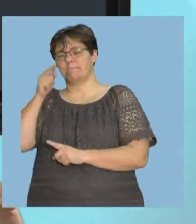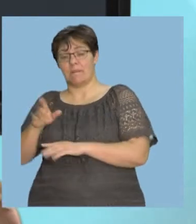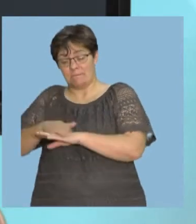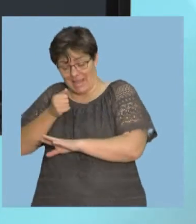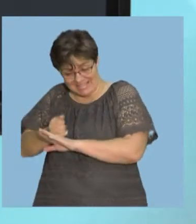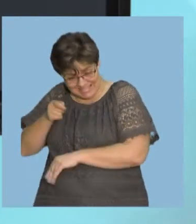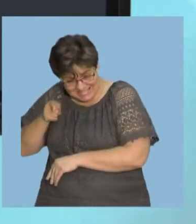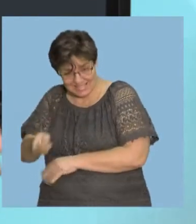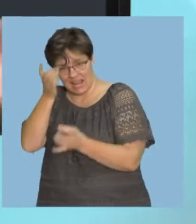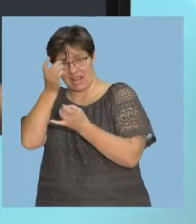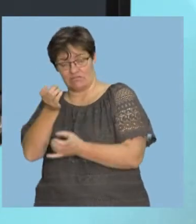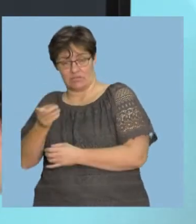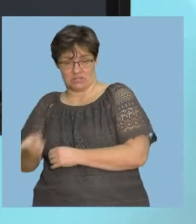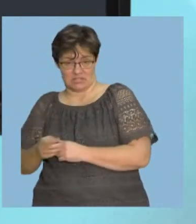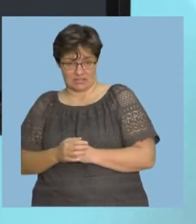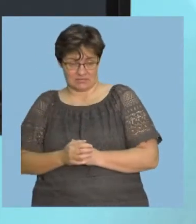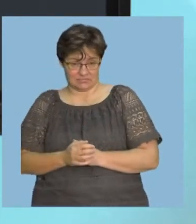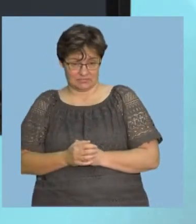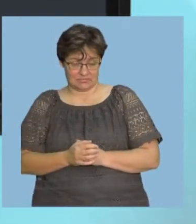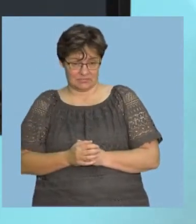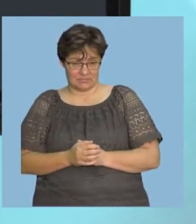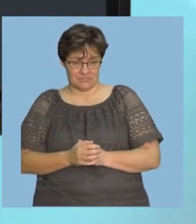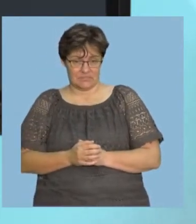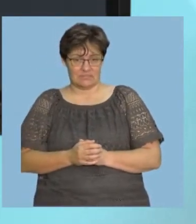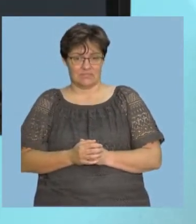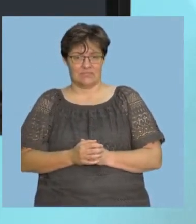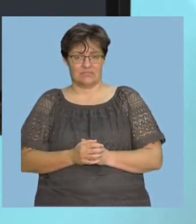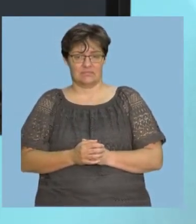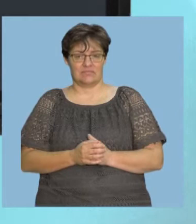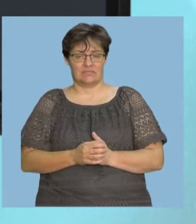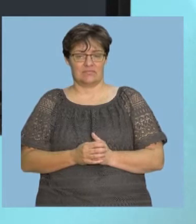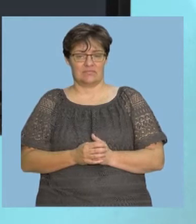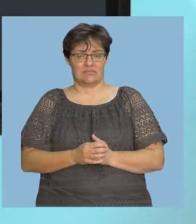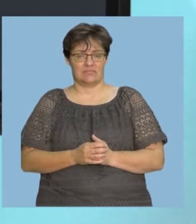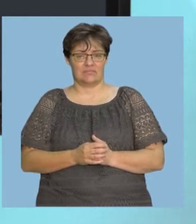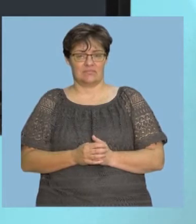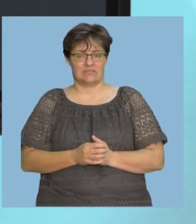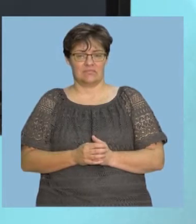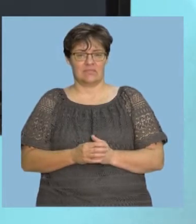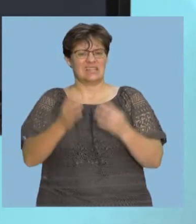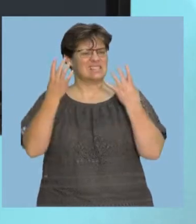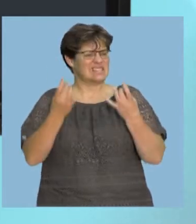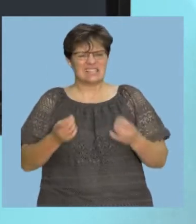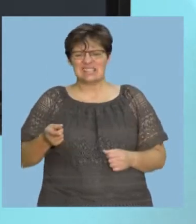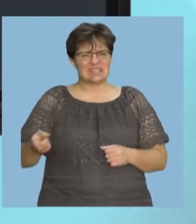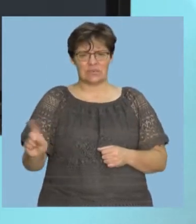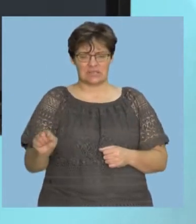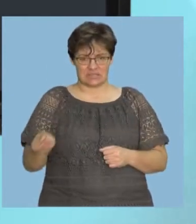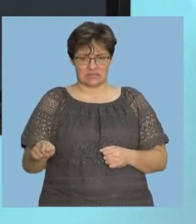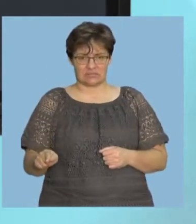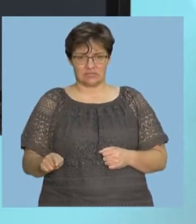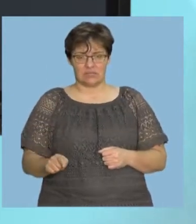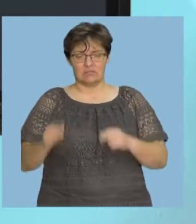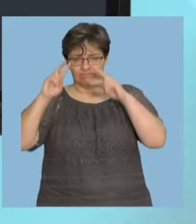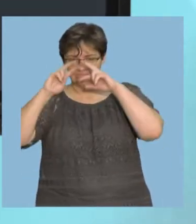on that. Okay, that's another form of making decision. Then, what is statistics? Statistics is a study